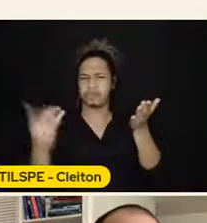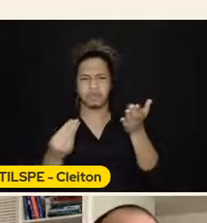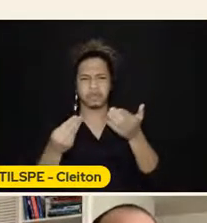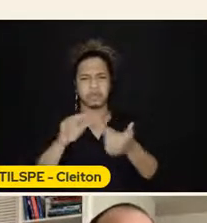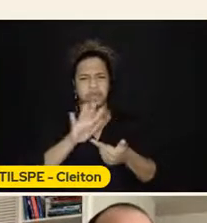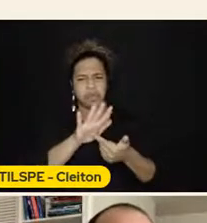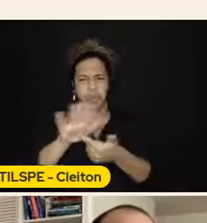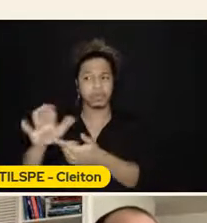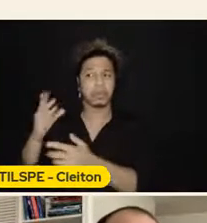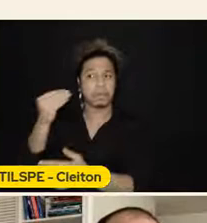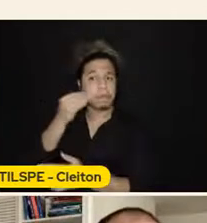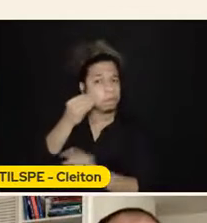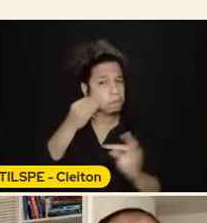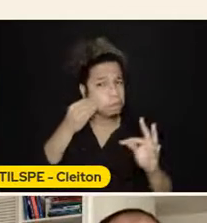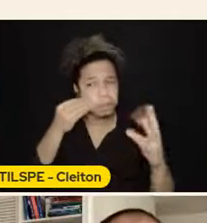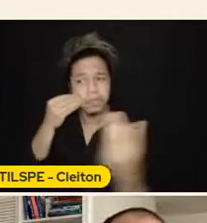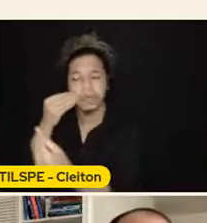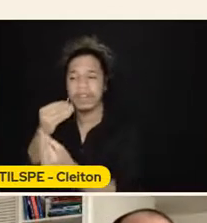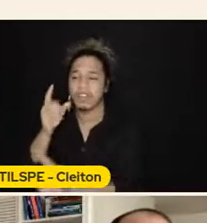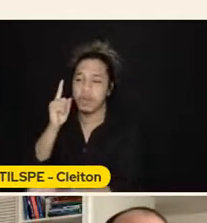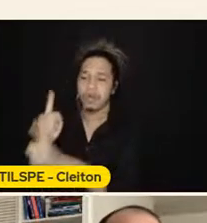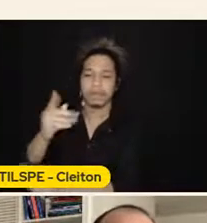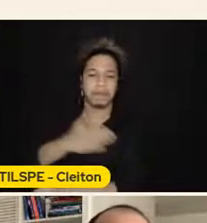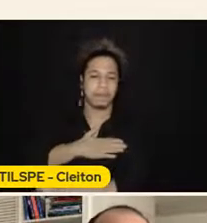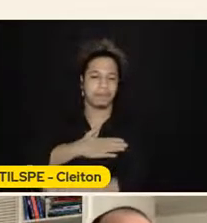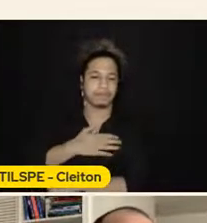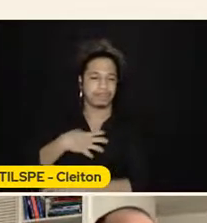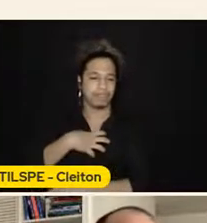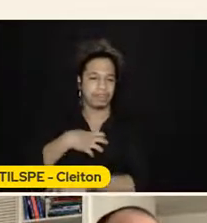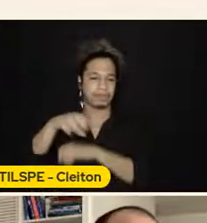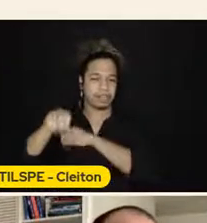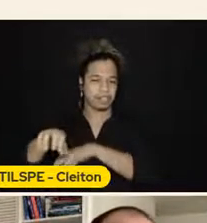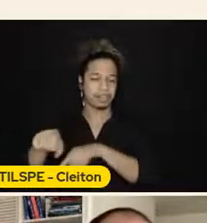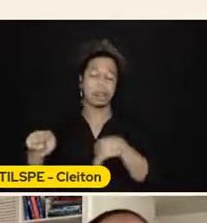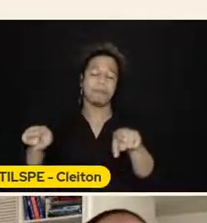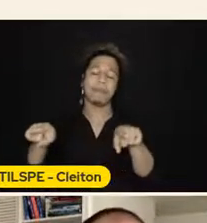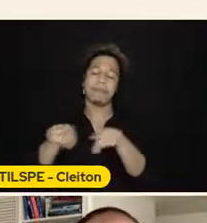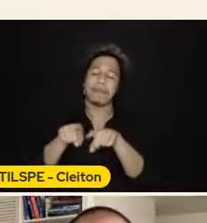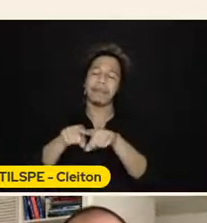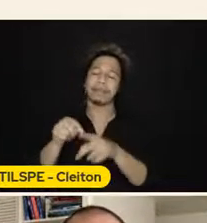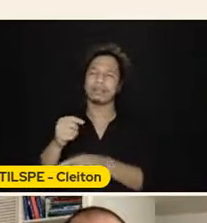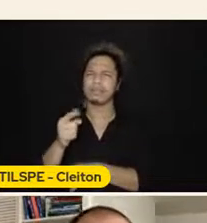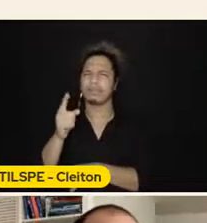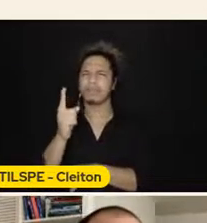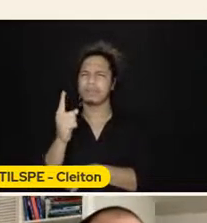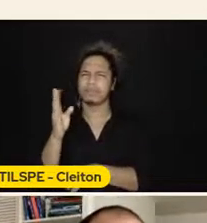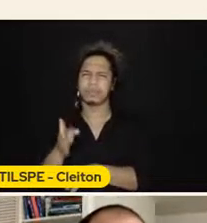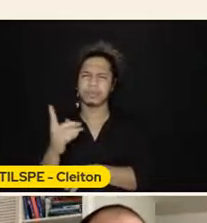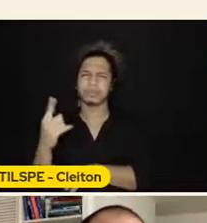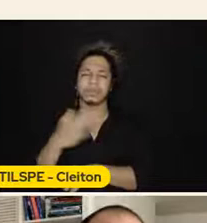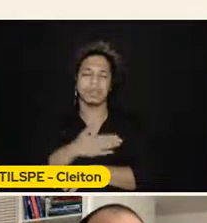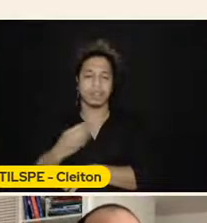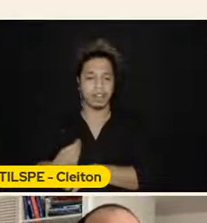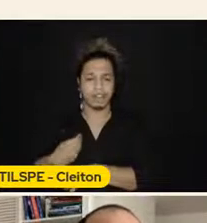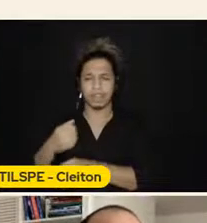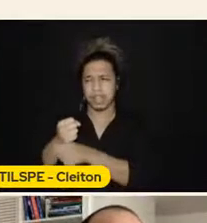do, I will do. But I also know that in one third of my life, 10 years,